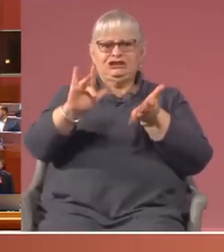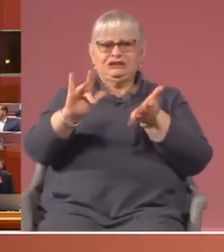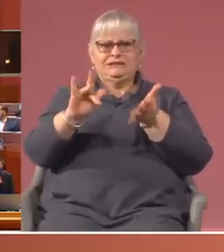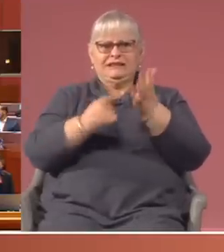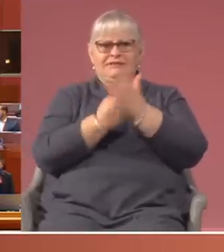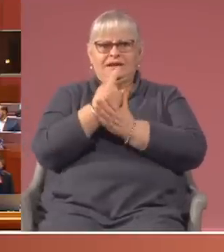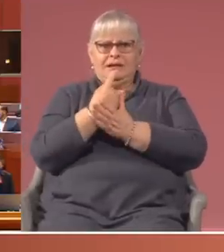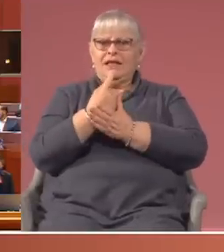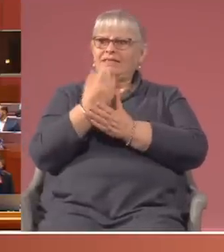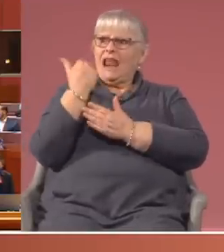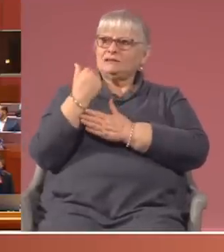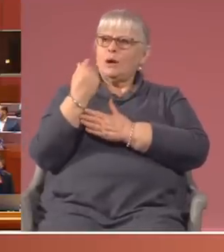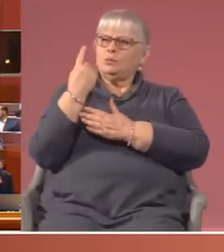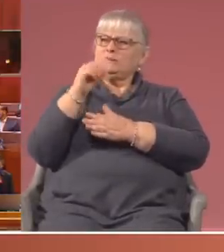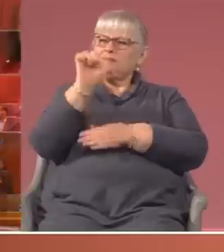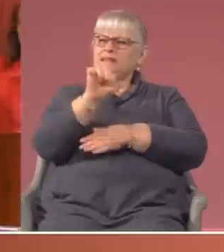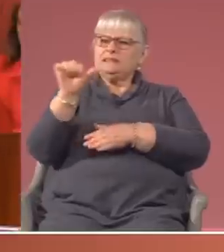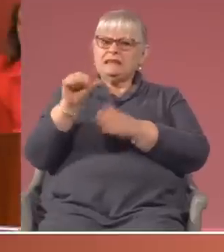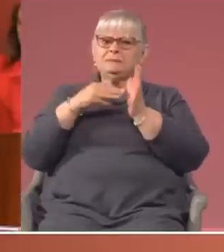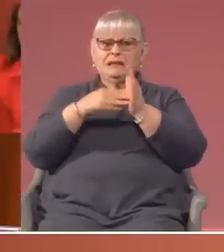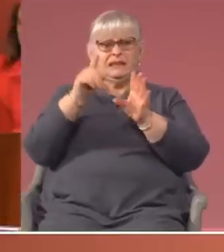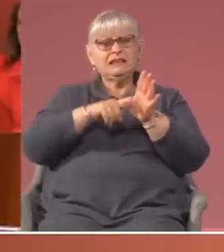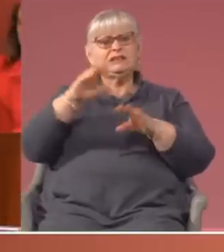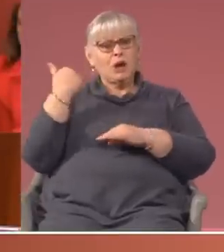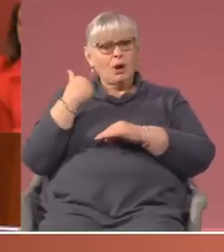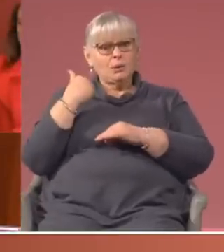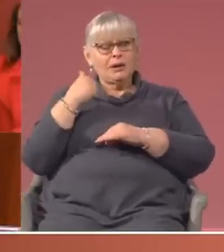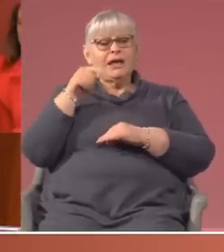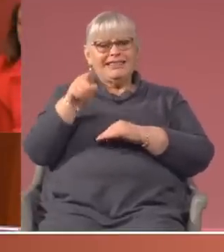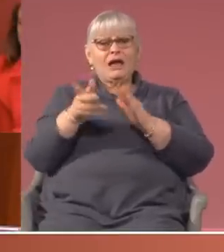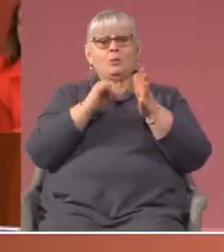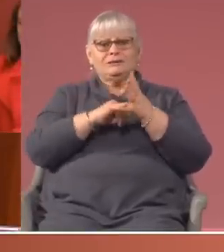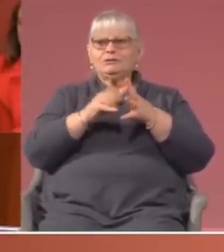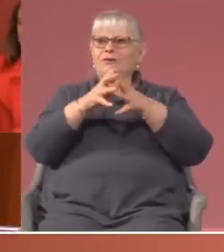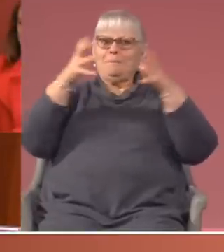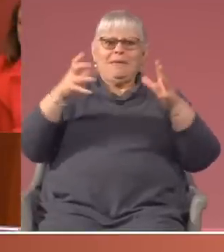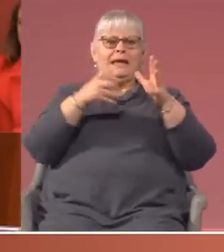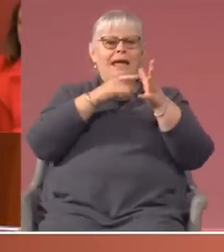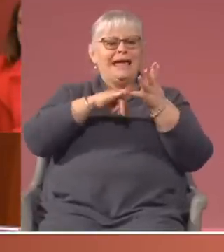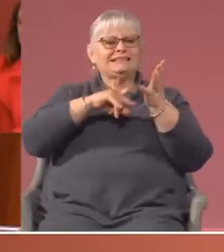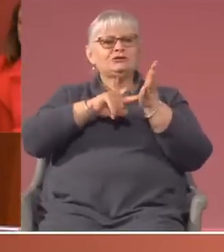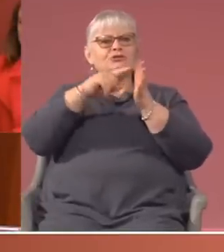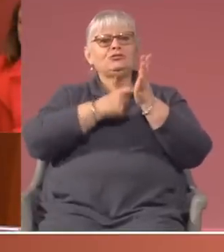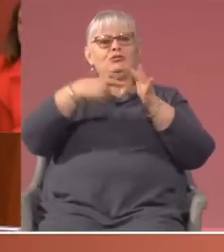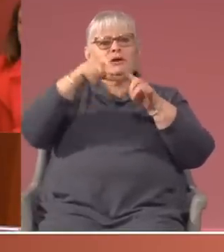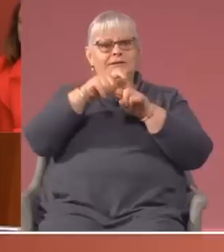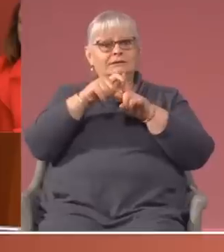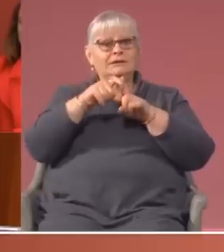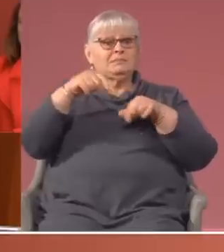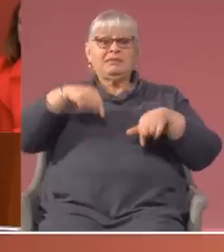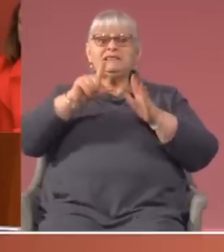The last one 66 million years ago was due to a massive asteroid. This time, we're causing